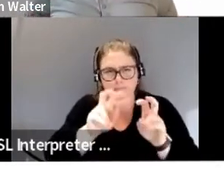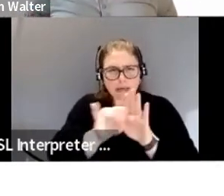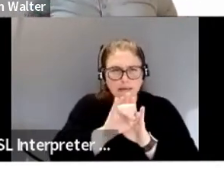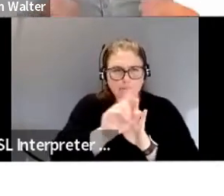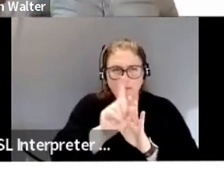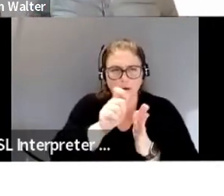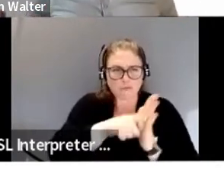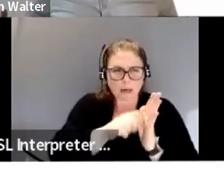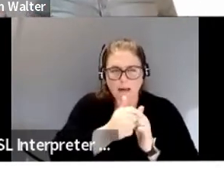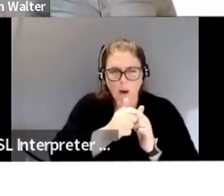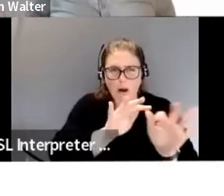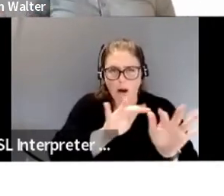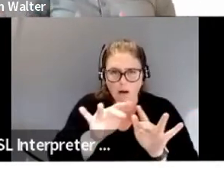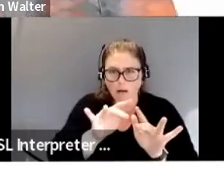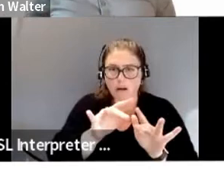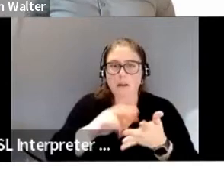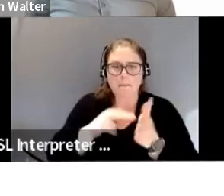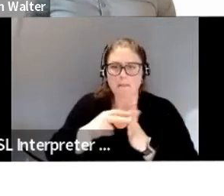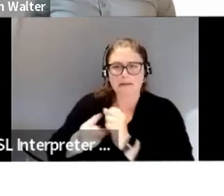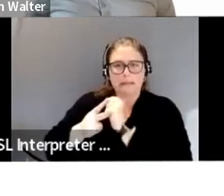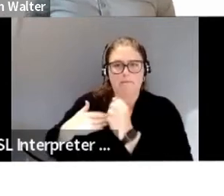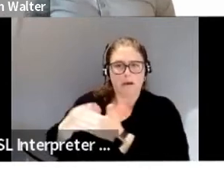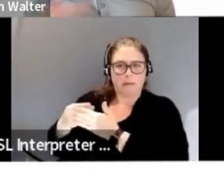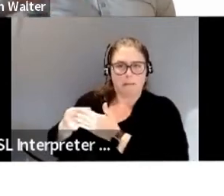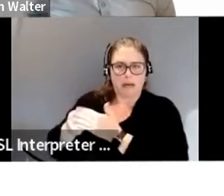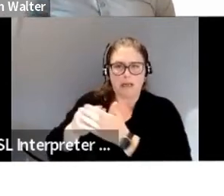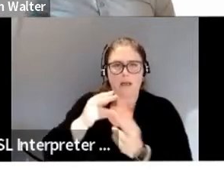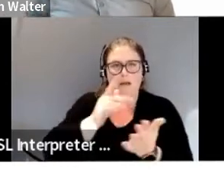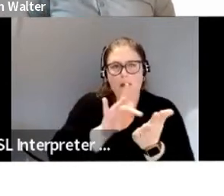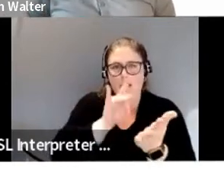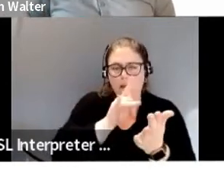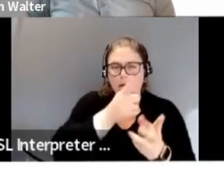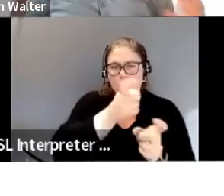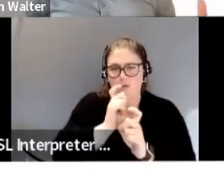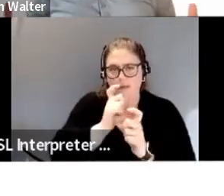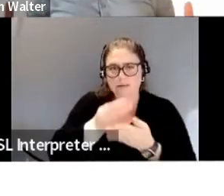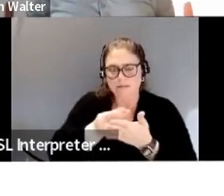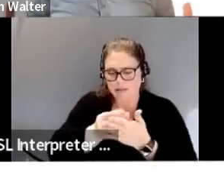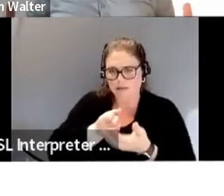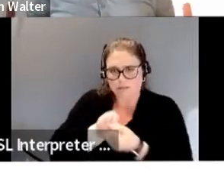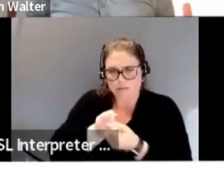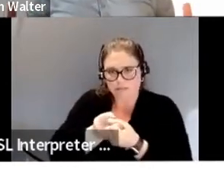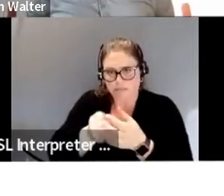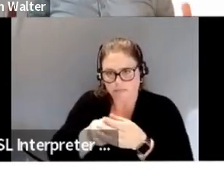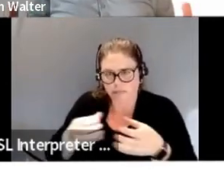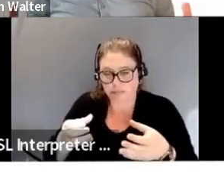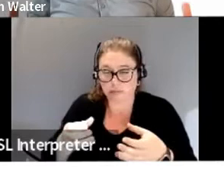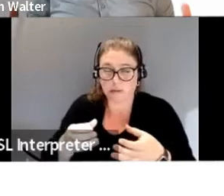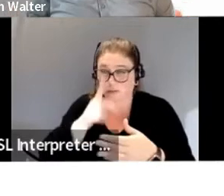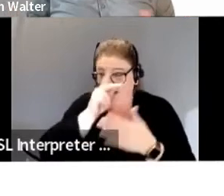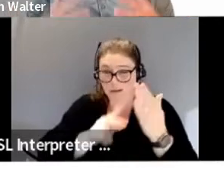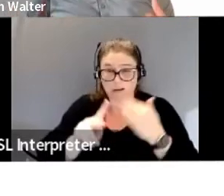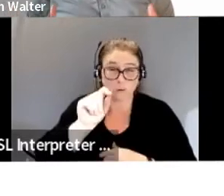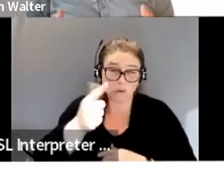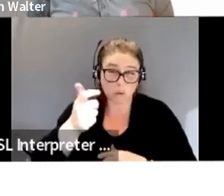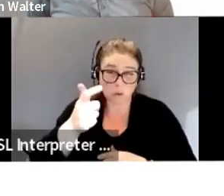cash, right? Now, obviously, we wouldn't be able to do this forever in terms of, 2021 didn't have a great outlook as well for restaurant